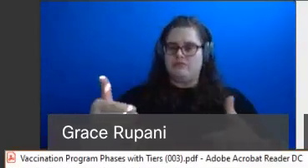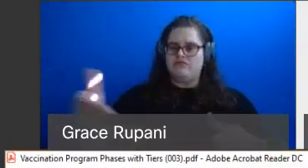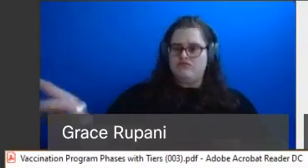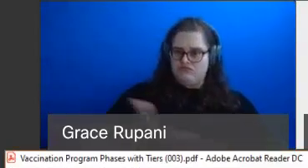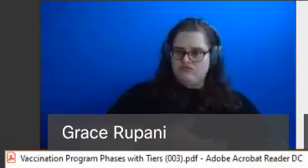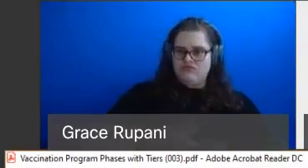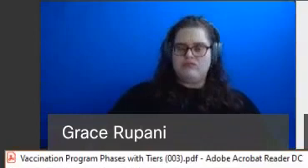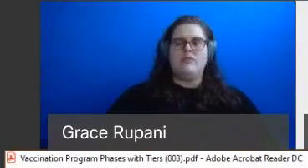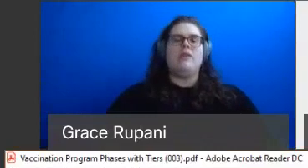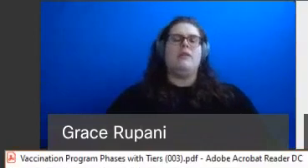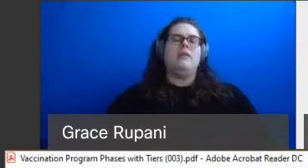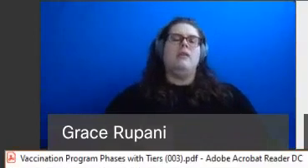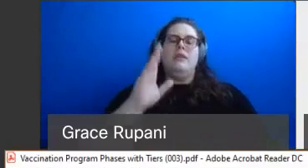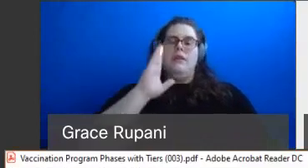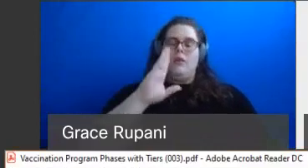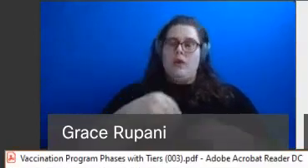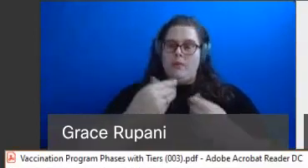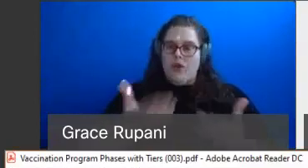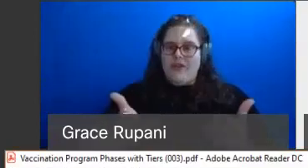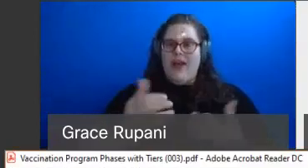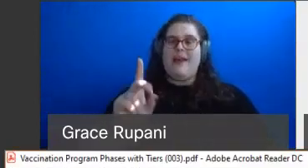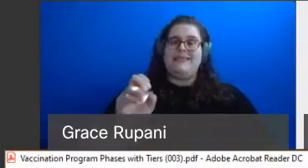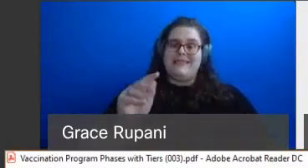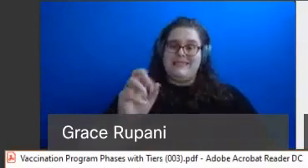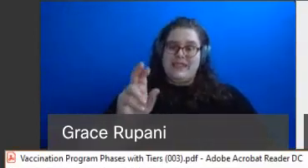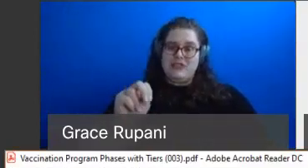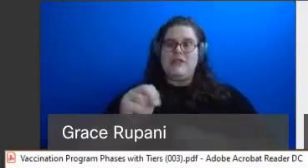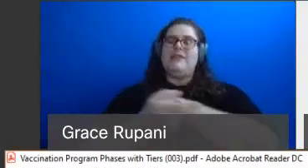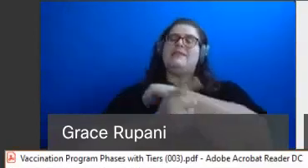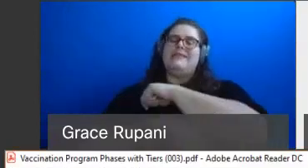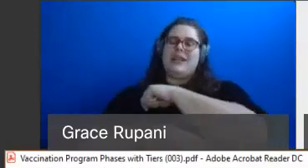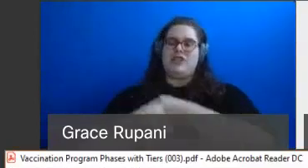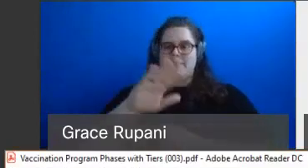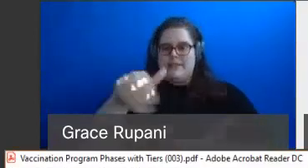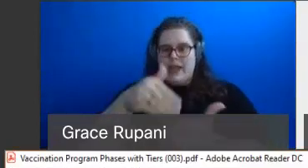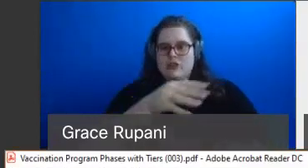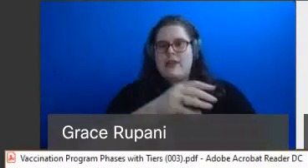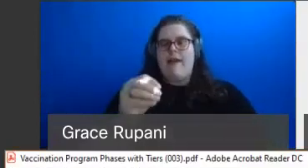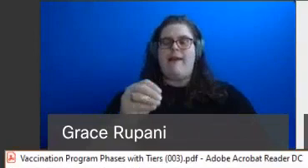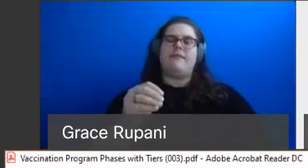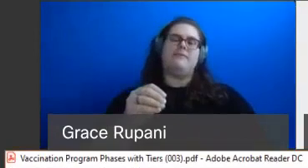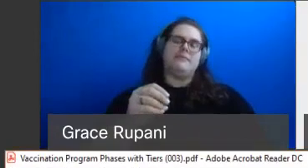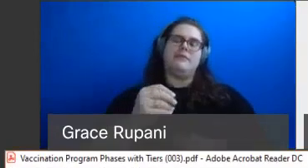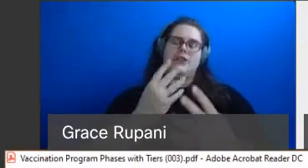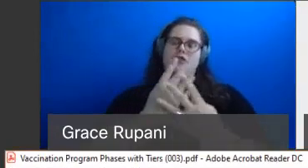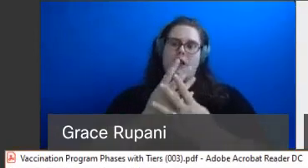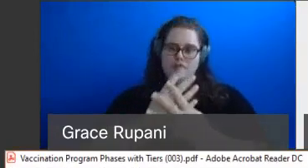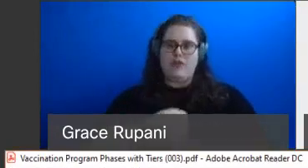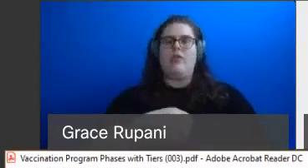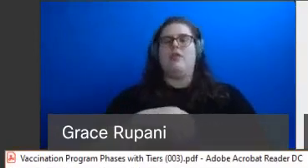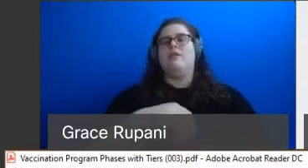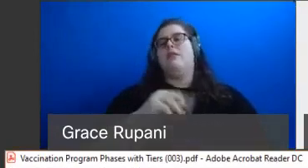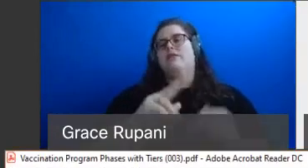facilities, detention centers in phase 1B, tier 2. They'll also be doing all staff who work